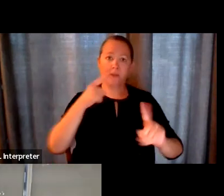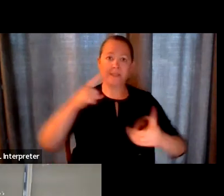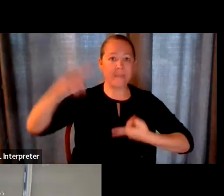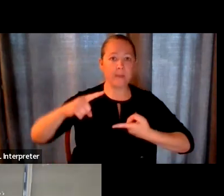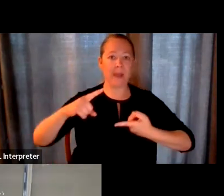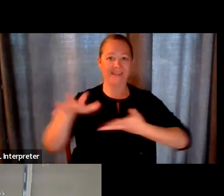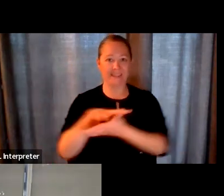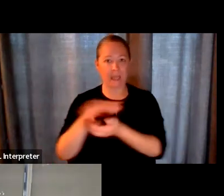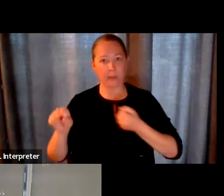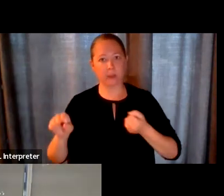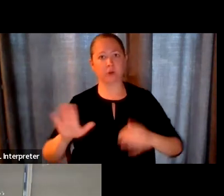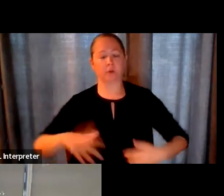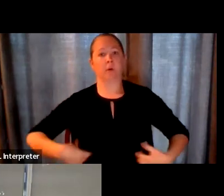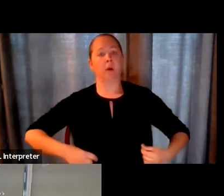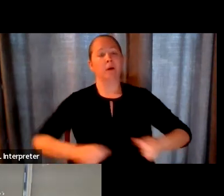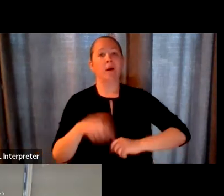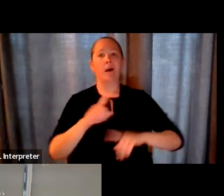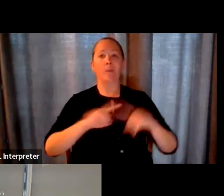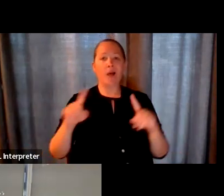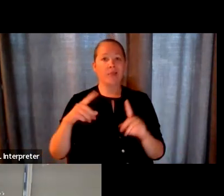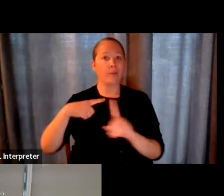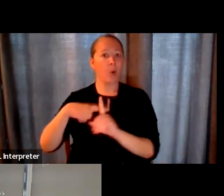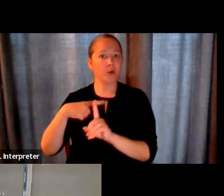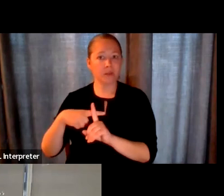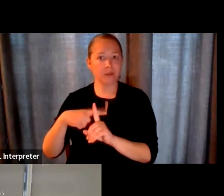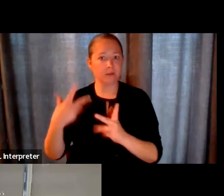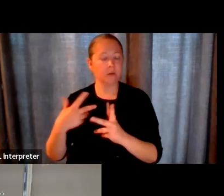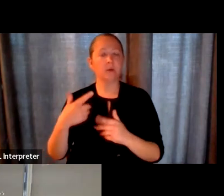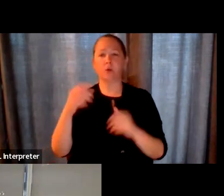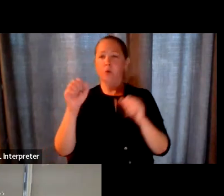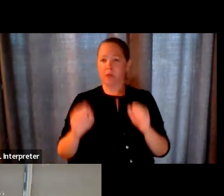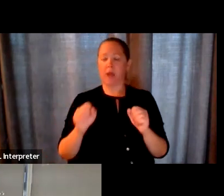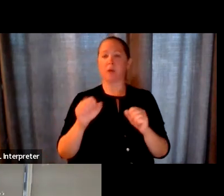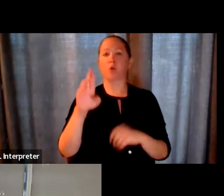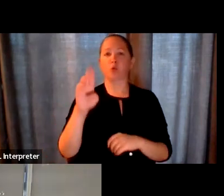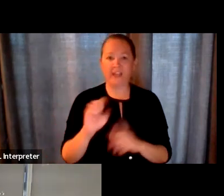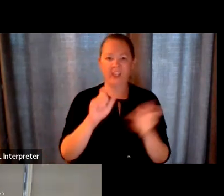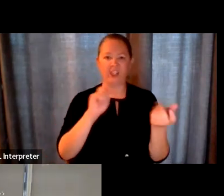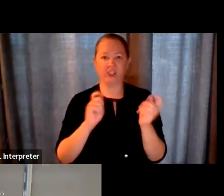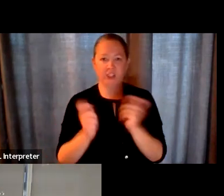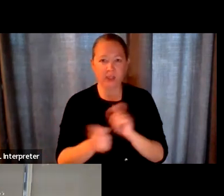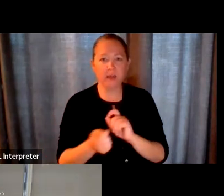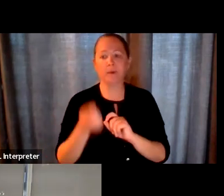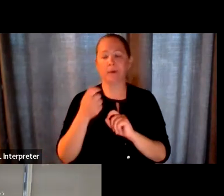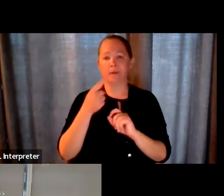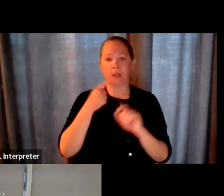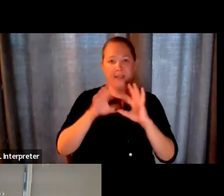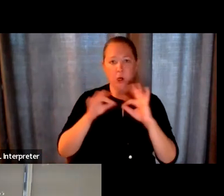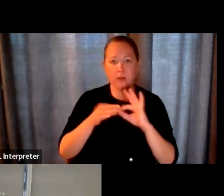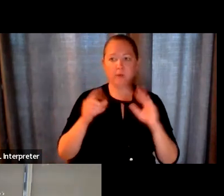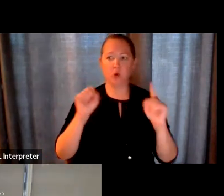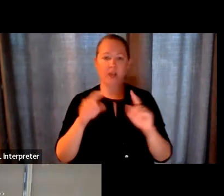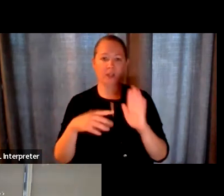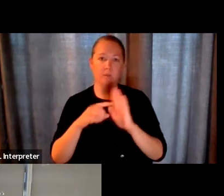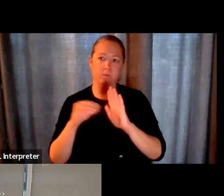damage. But the bonuses are you get to reshape the narrative, you get to expose the hypocrisy